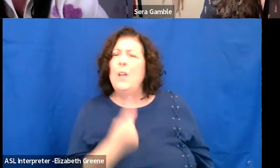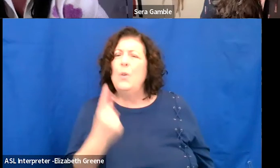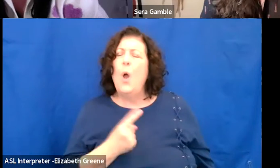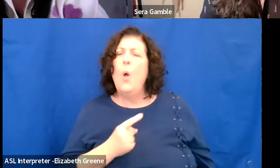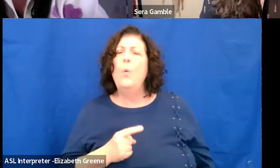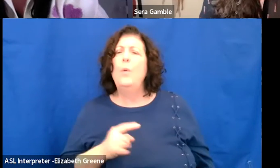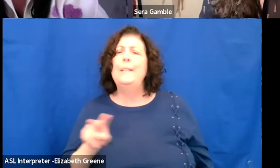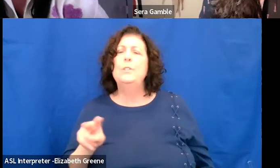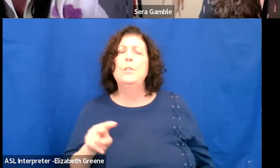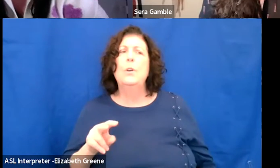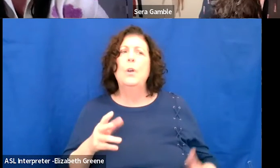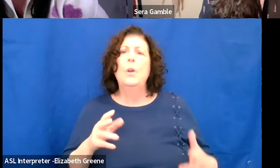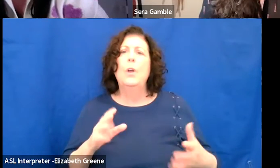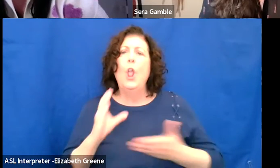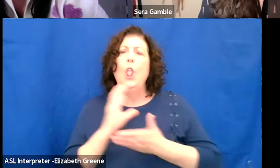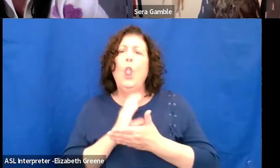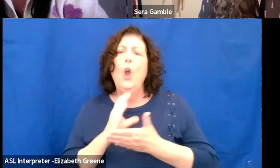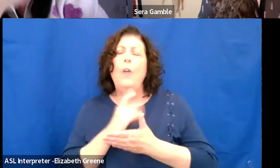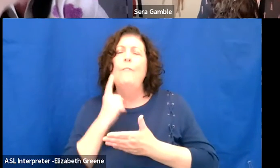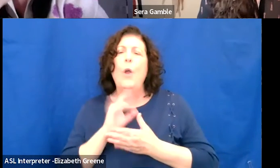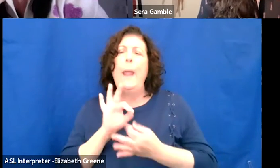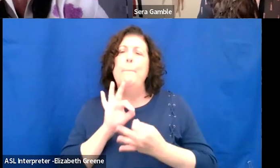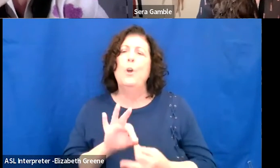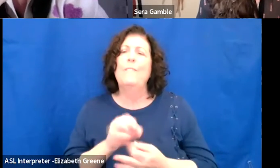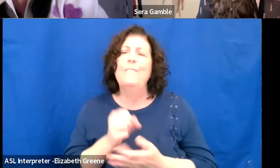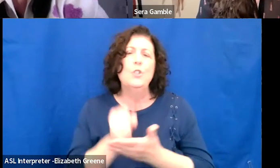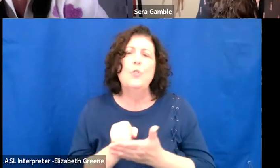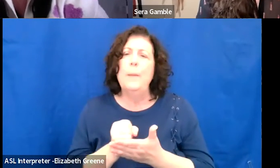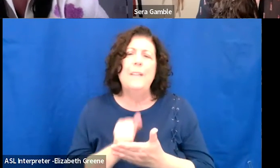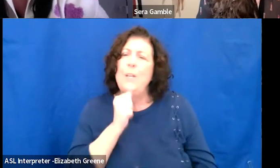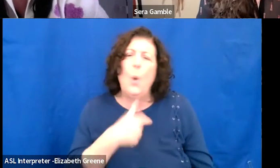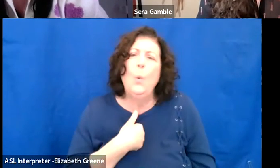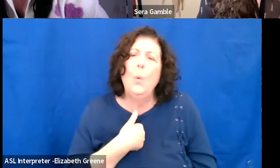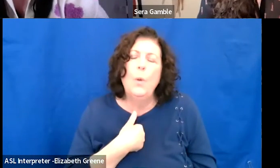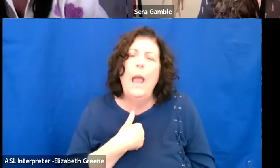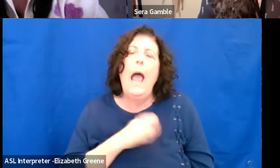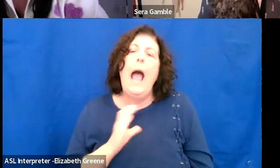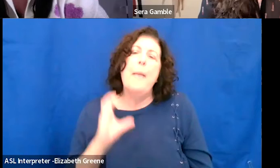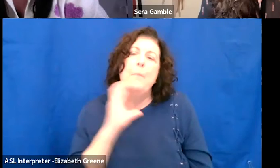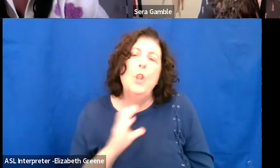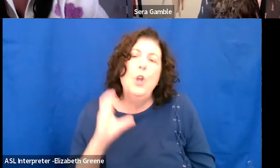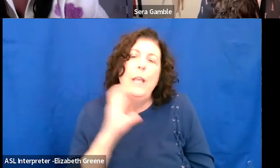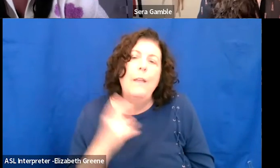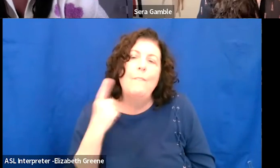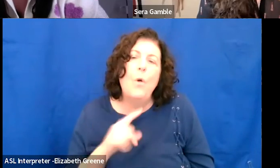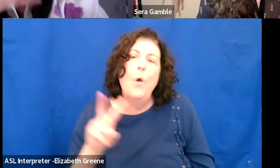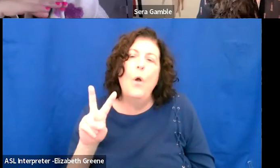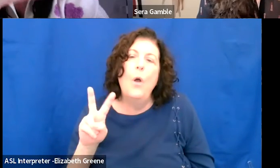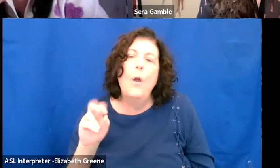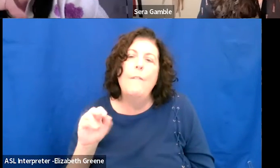script. I typically look for voice, right? Mm-hmm. Like, voice is really important to me. And so sometimes I'm reading for